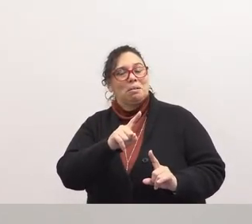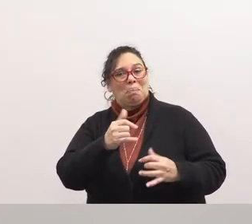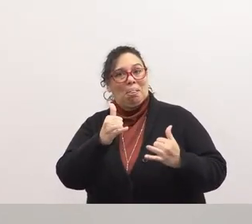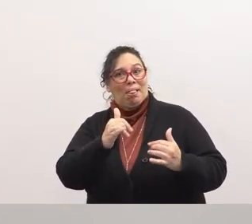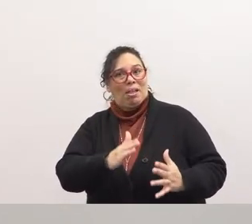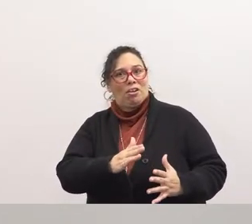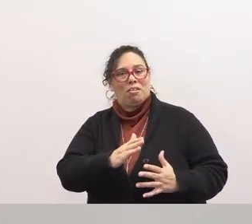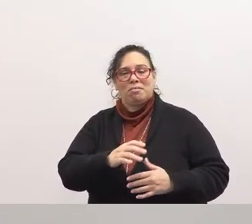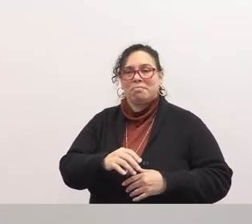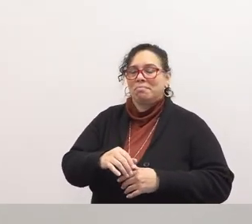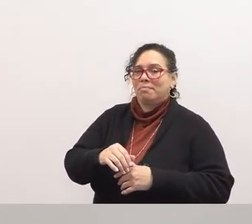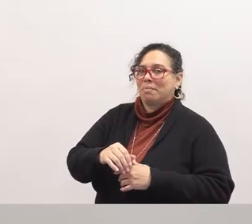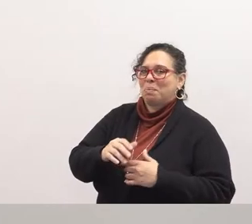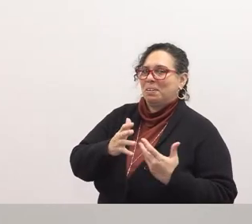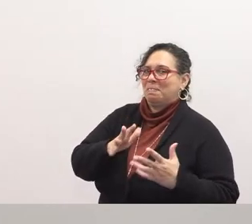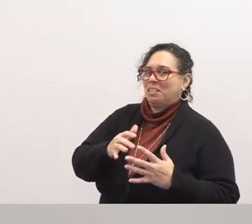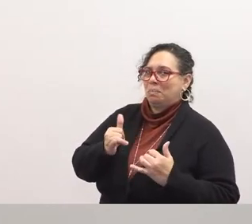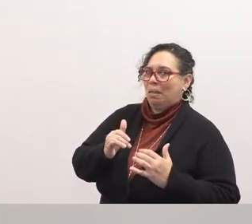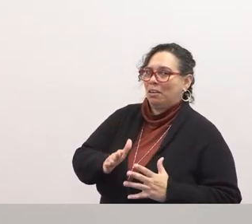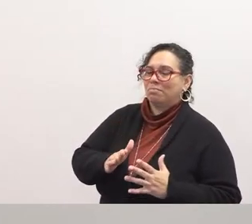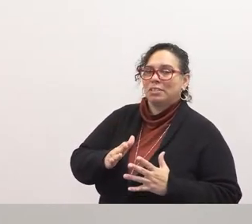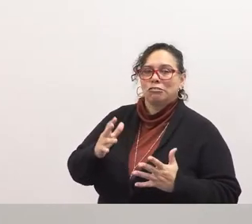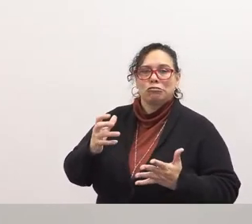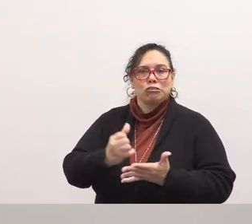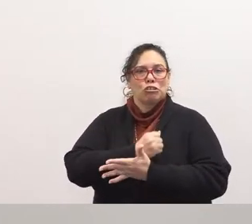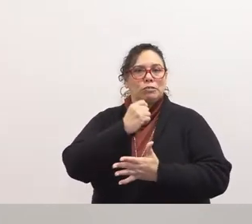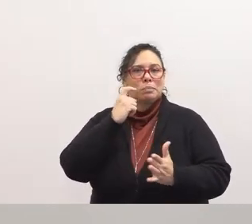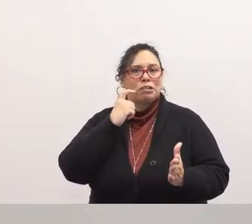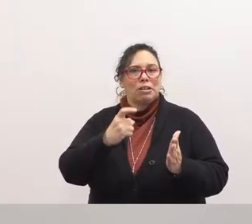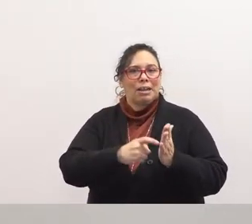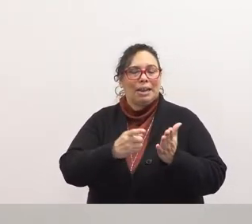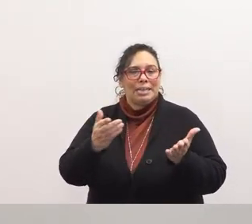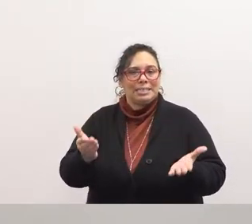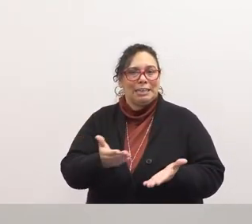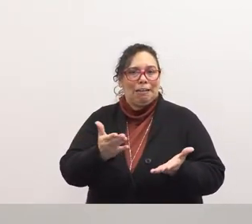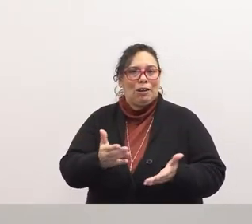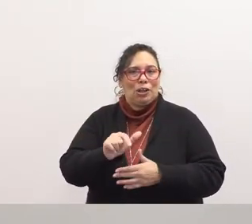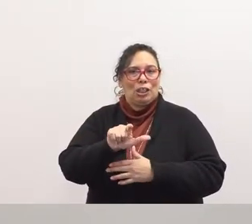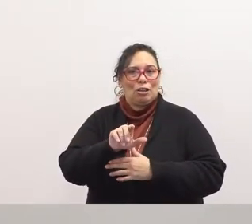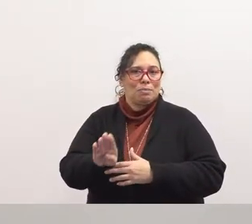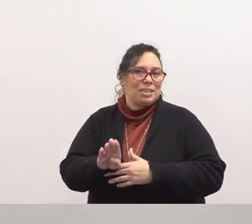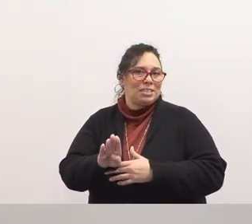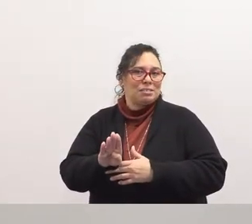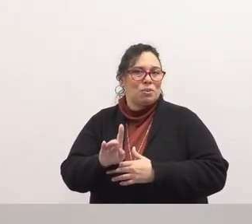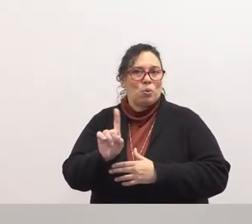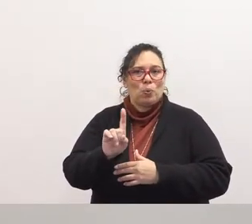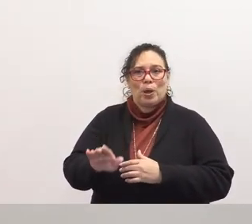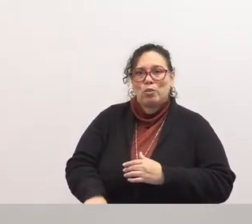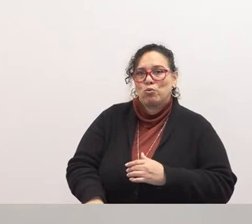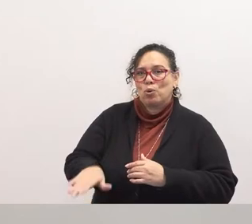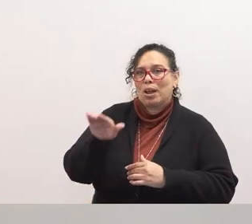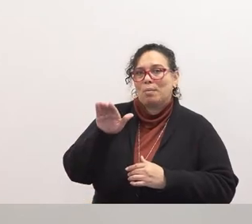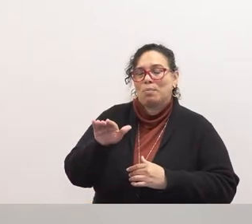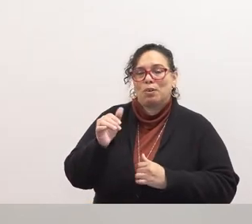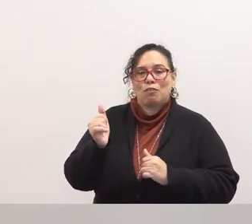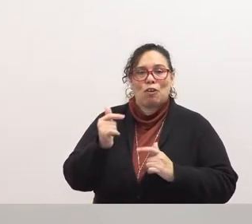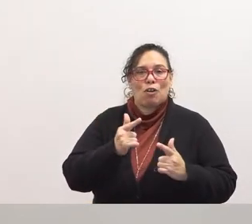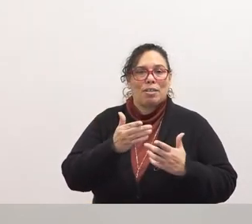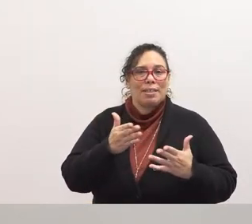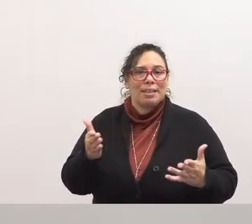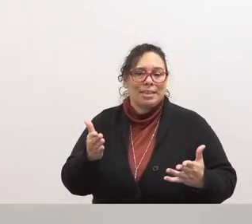court. He deserves to be recognized here in Long Beach where he grew up, and for all the things that